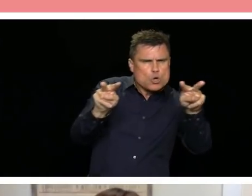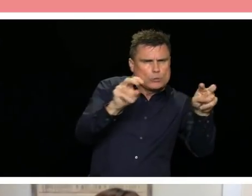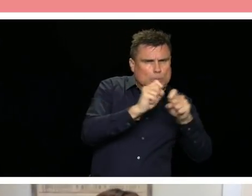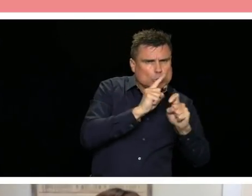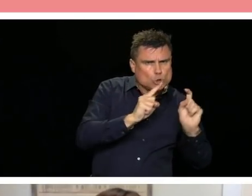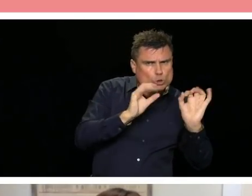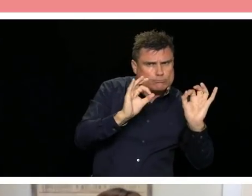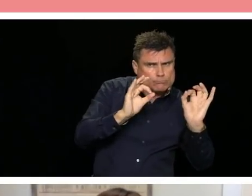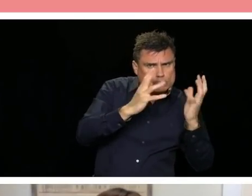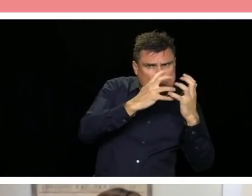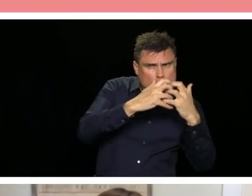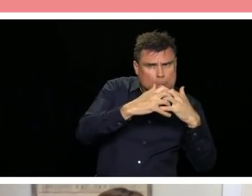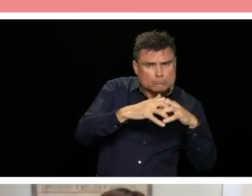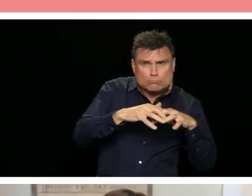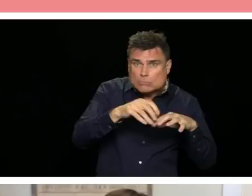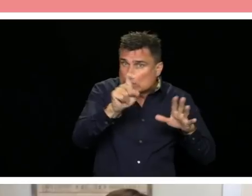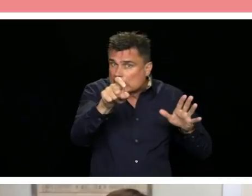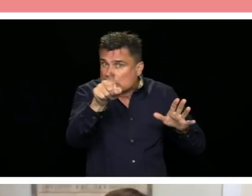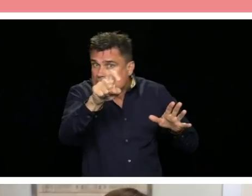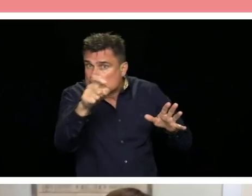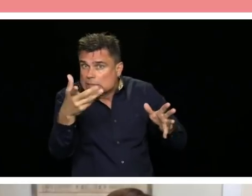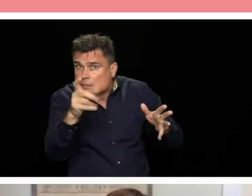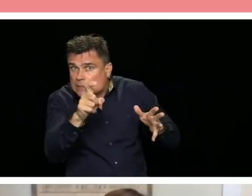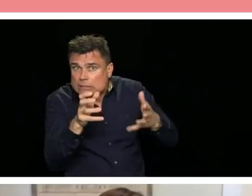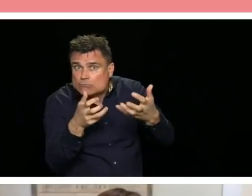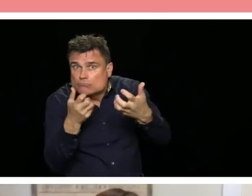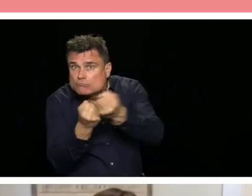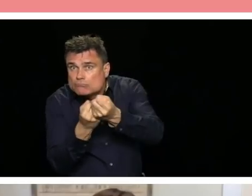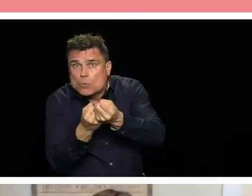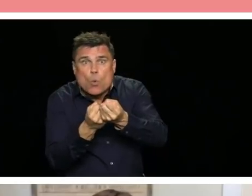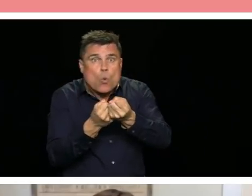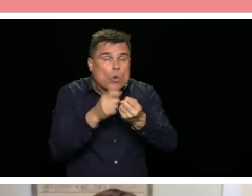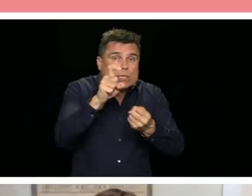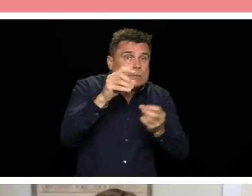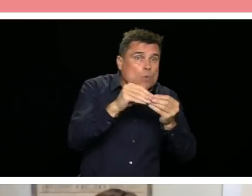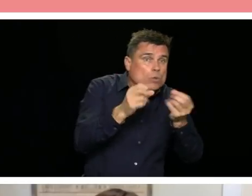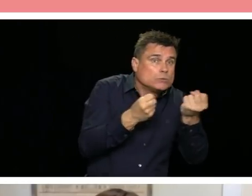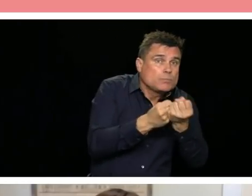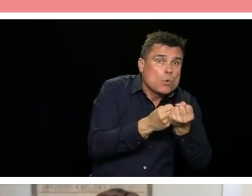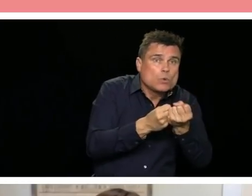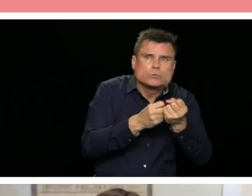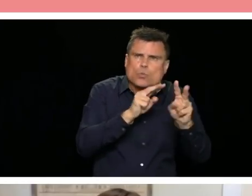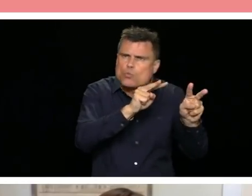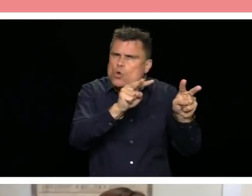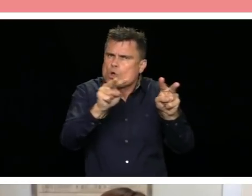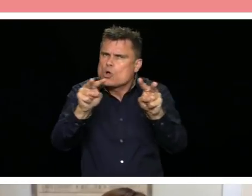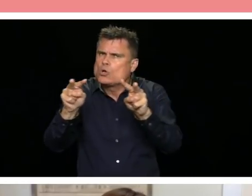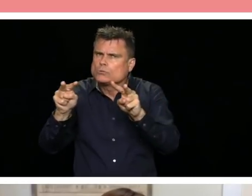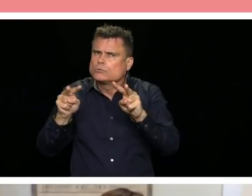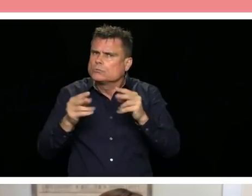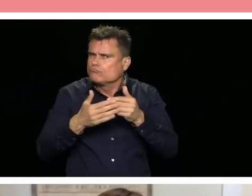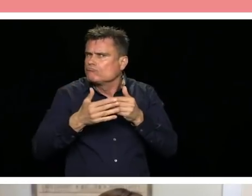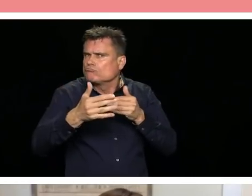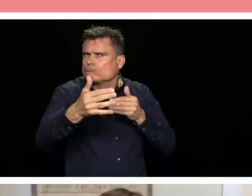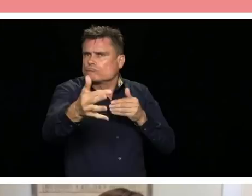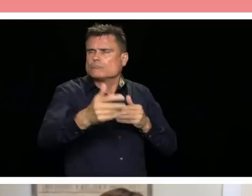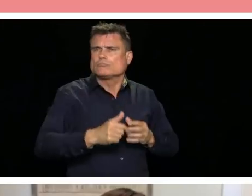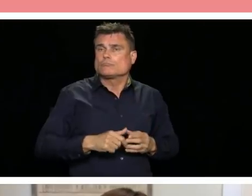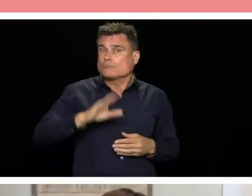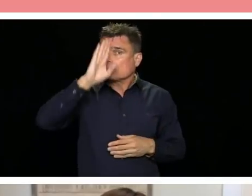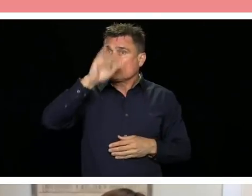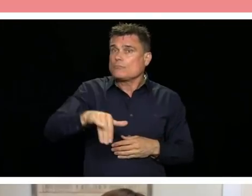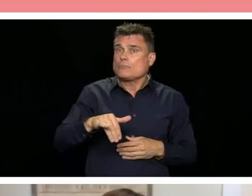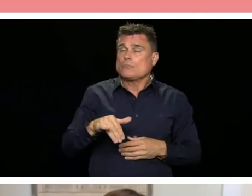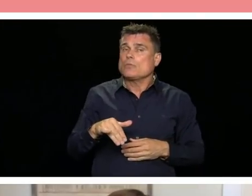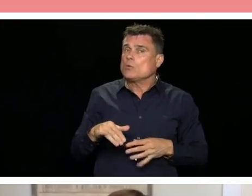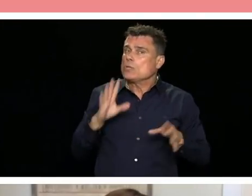so crucial for BC's restart plan, for our parents, for our children, and for our economy. So we do look forward to working with everybody during